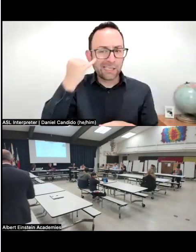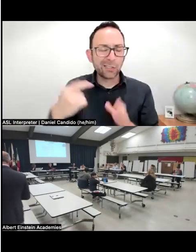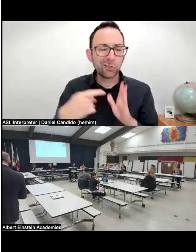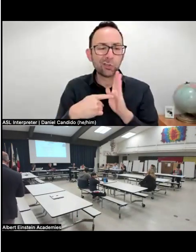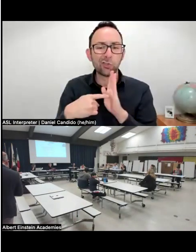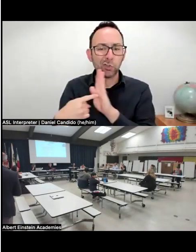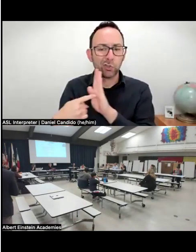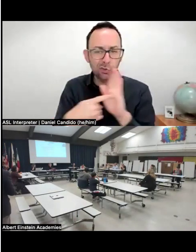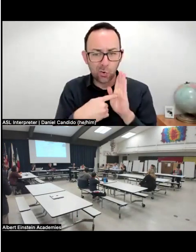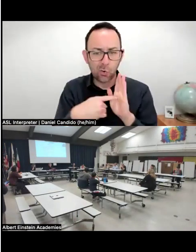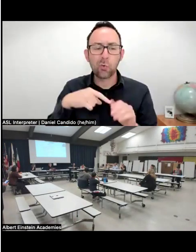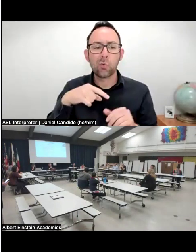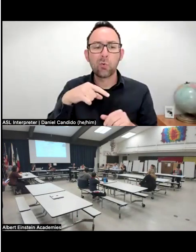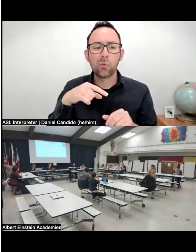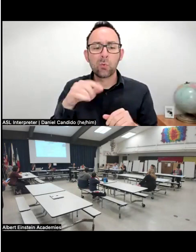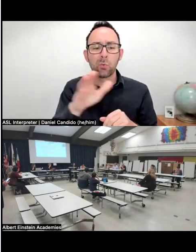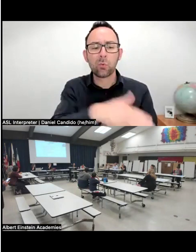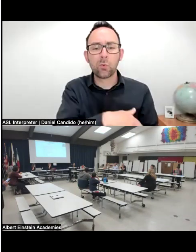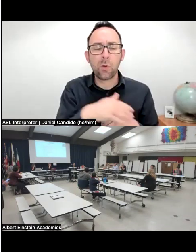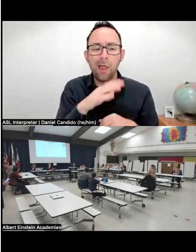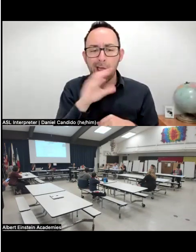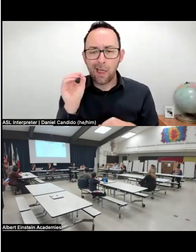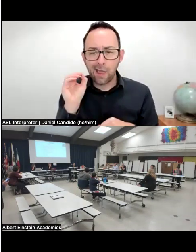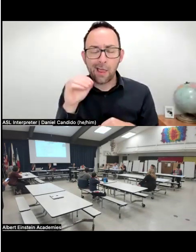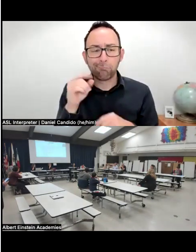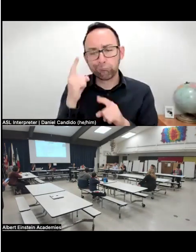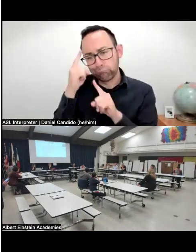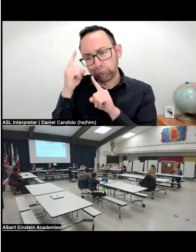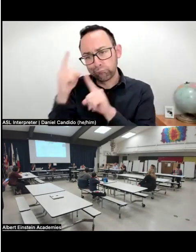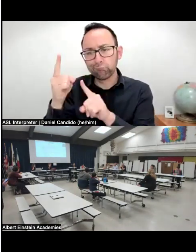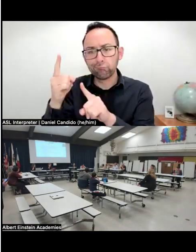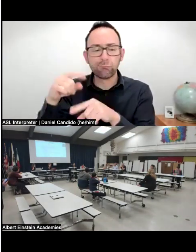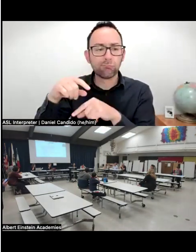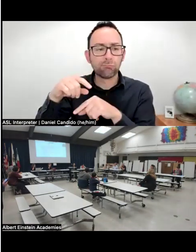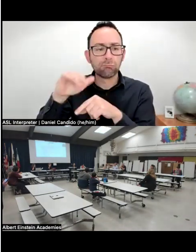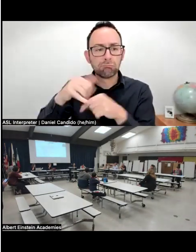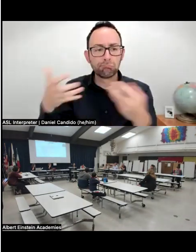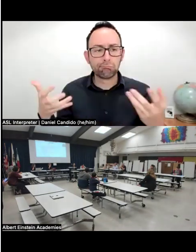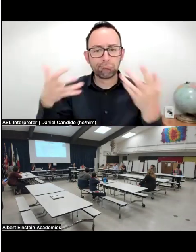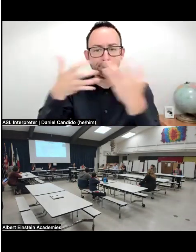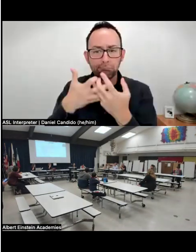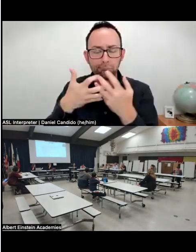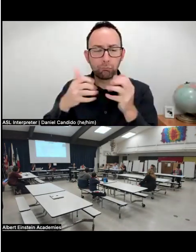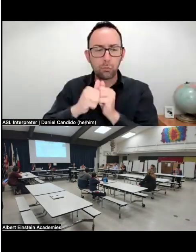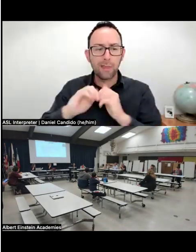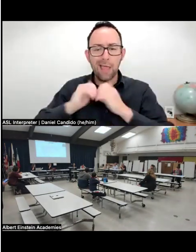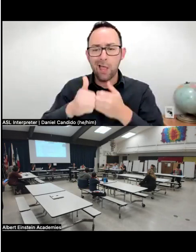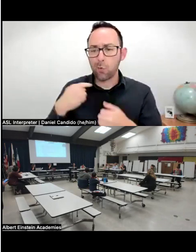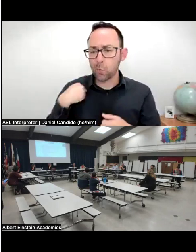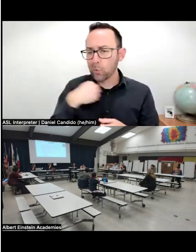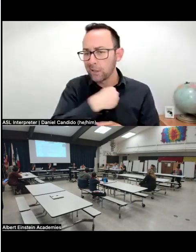another and aim to be in concert in how we